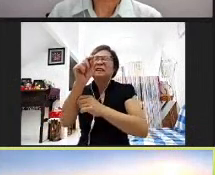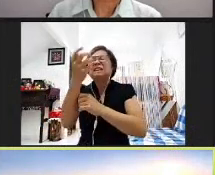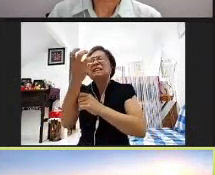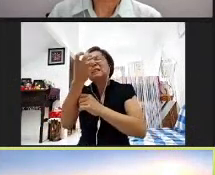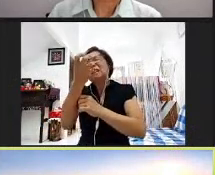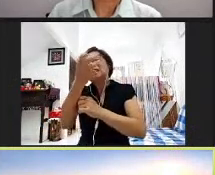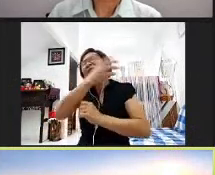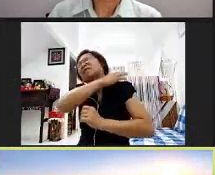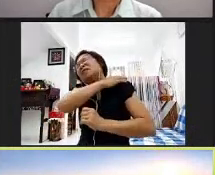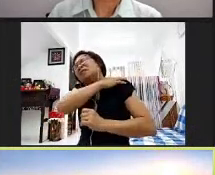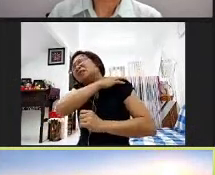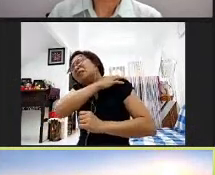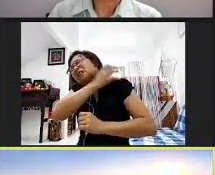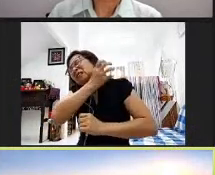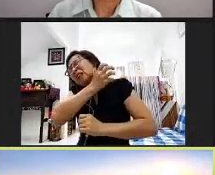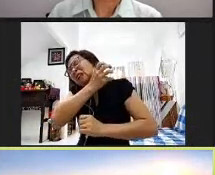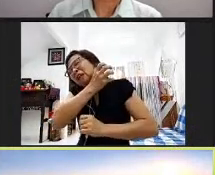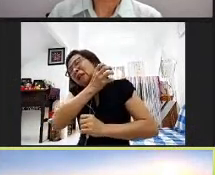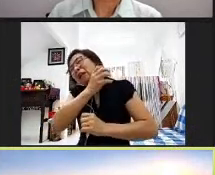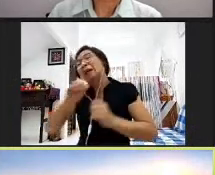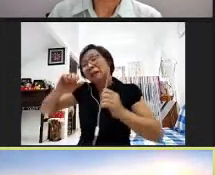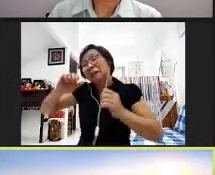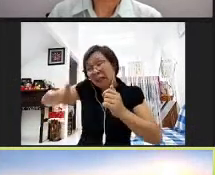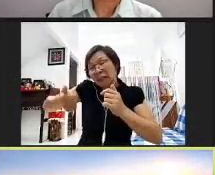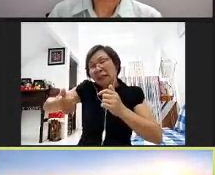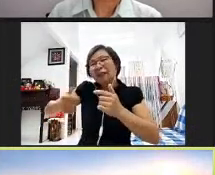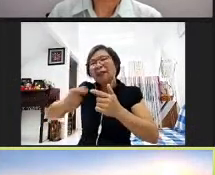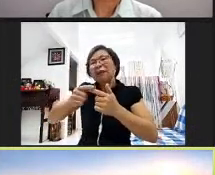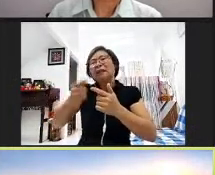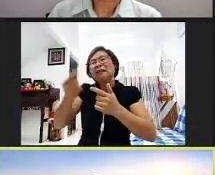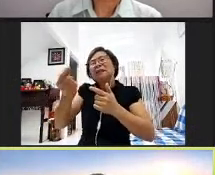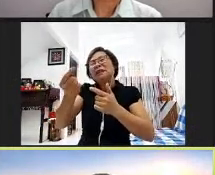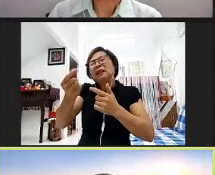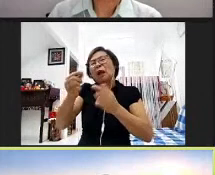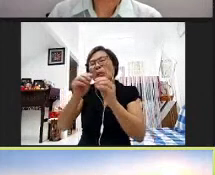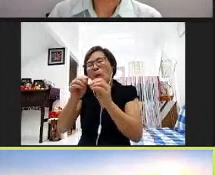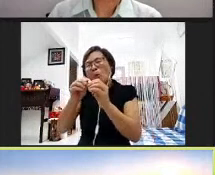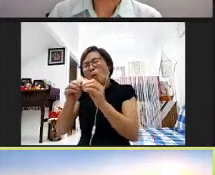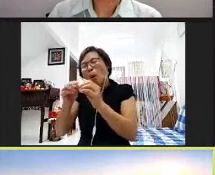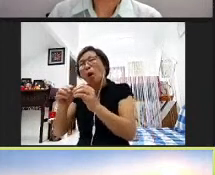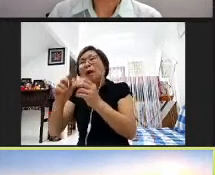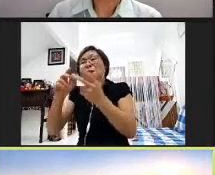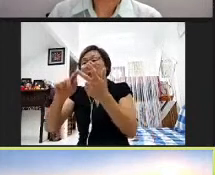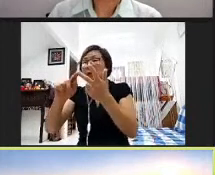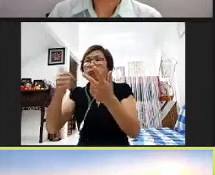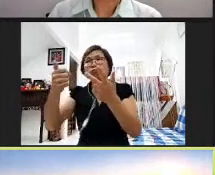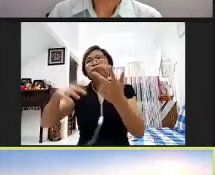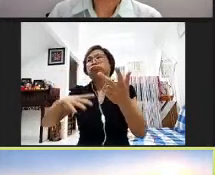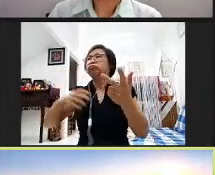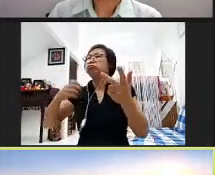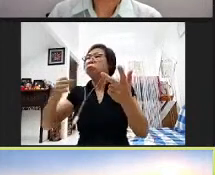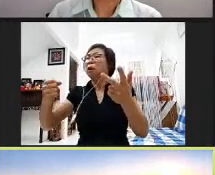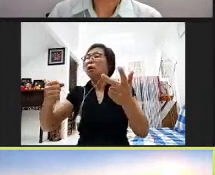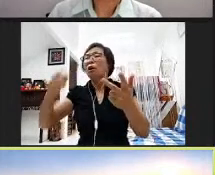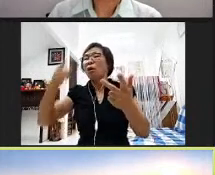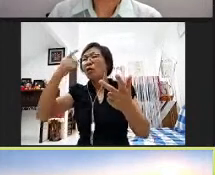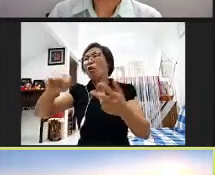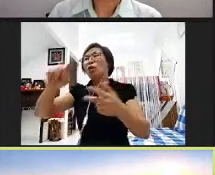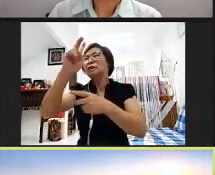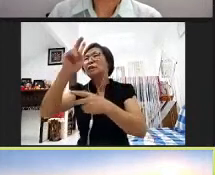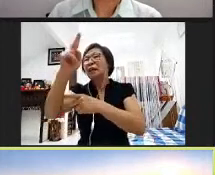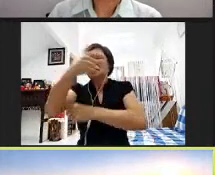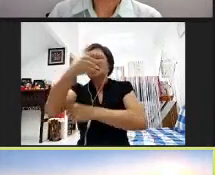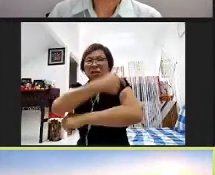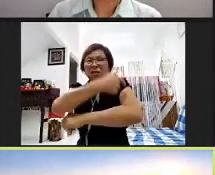my shoulders. And the second day, a little bit increase, and third day, I'm okay. But for second